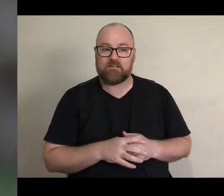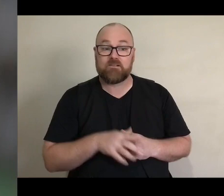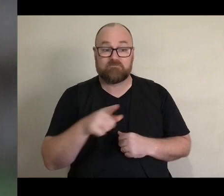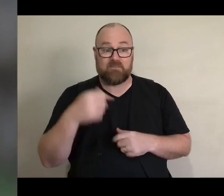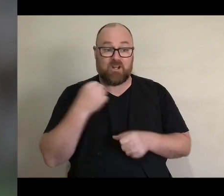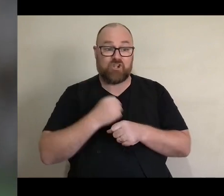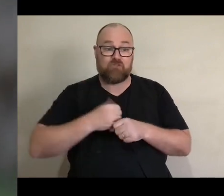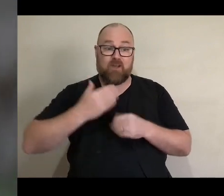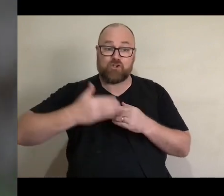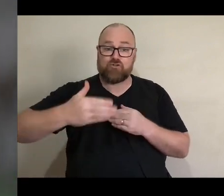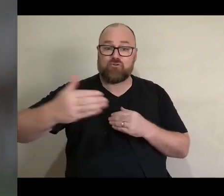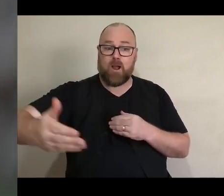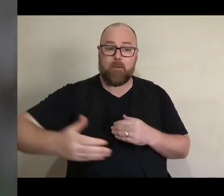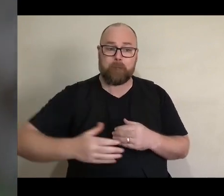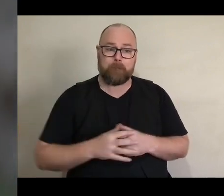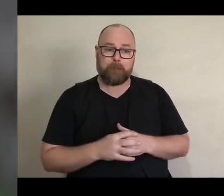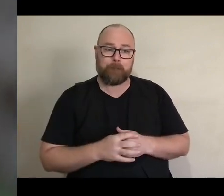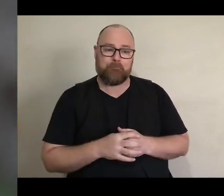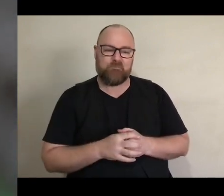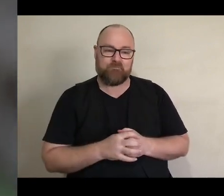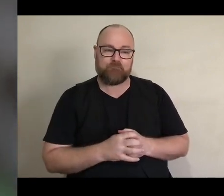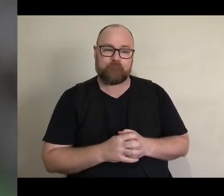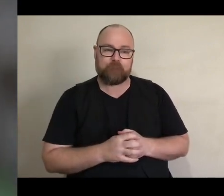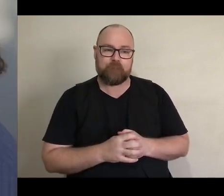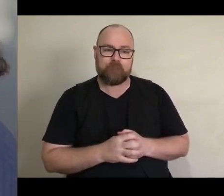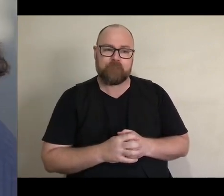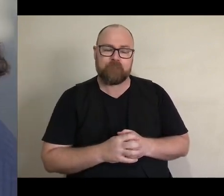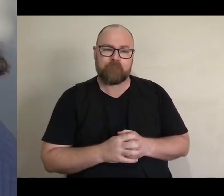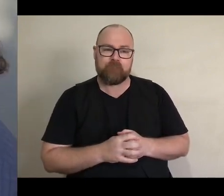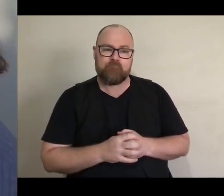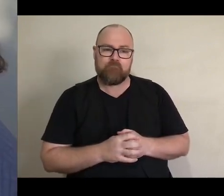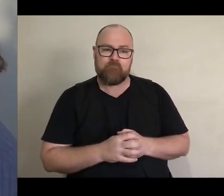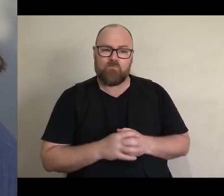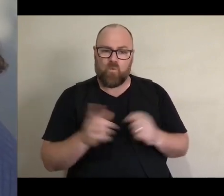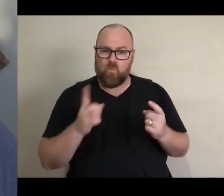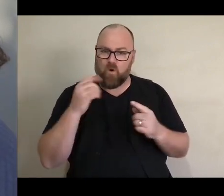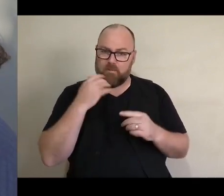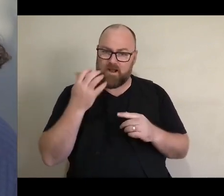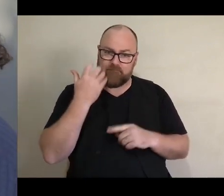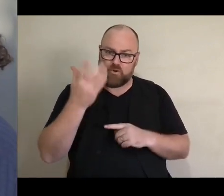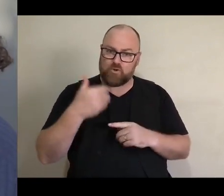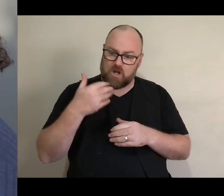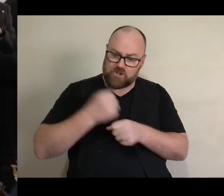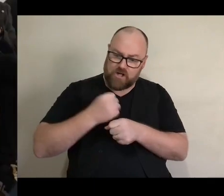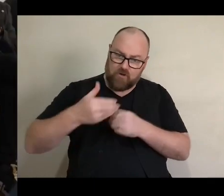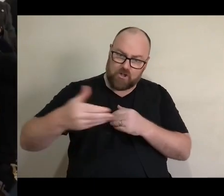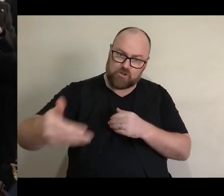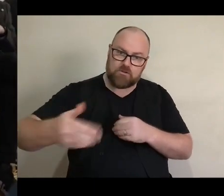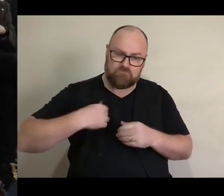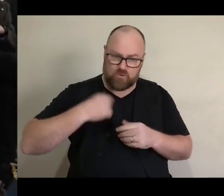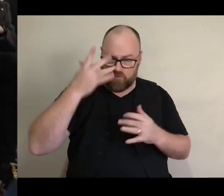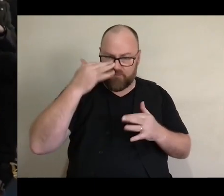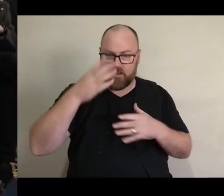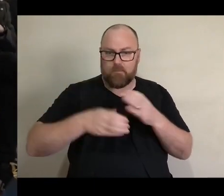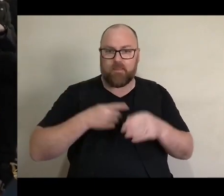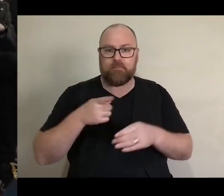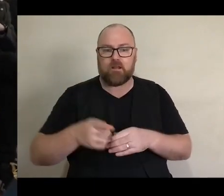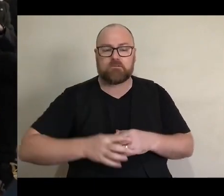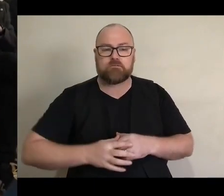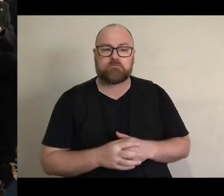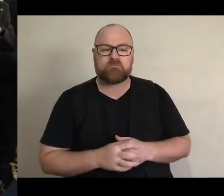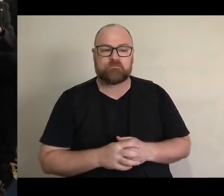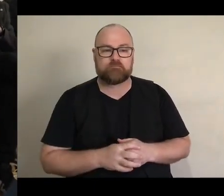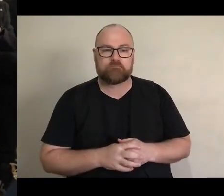kind of world do we want them to live in? So I think if we start having a bit of a think about that. I think as